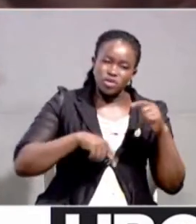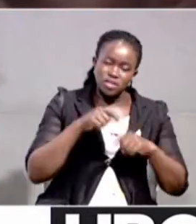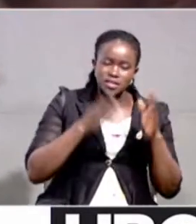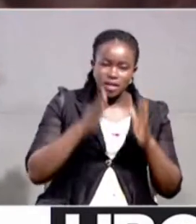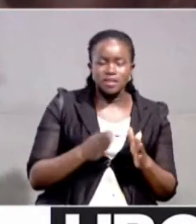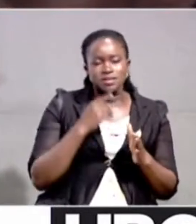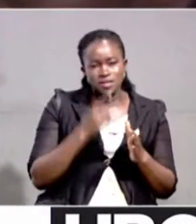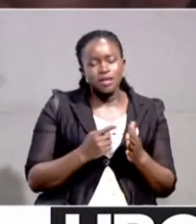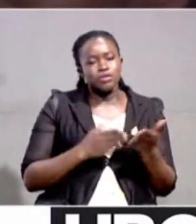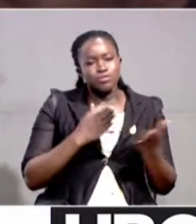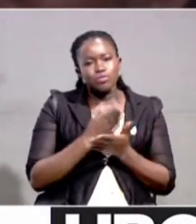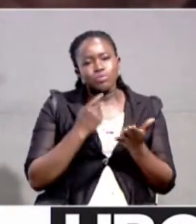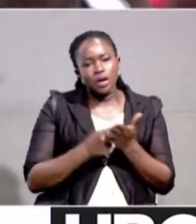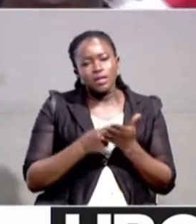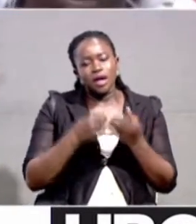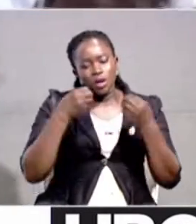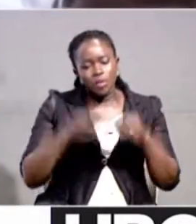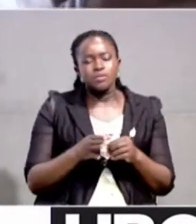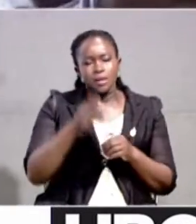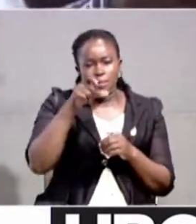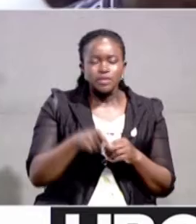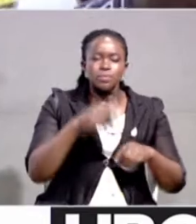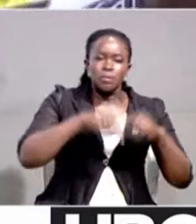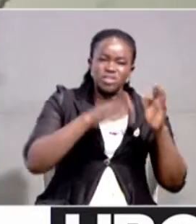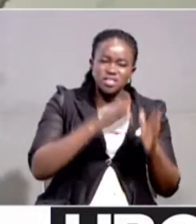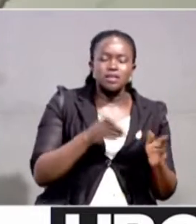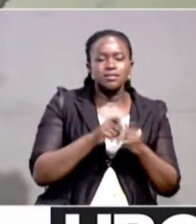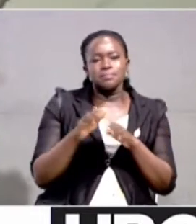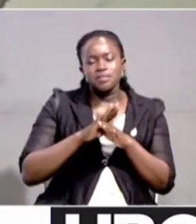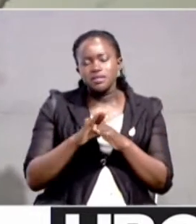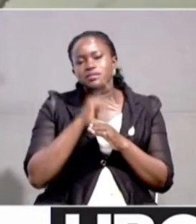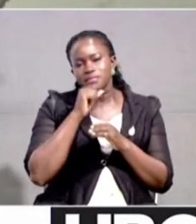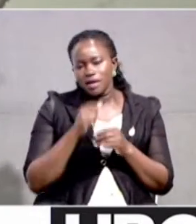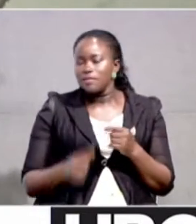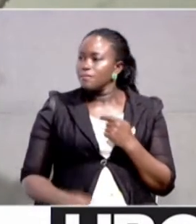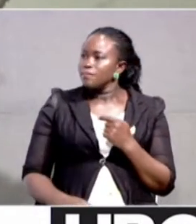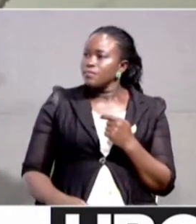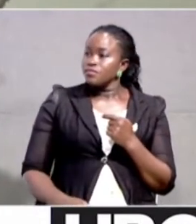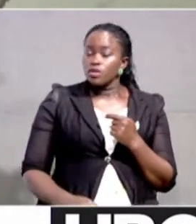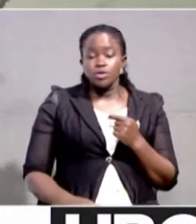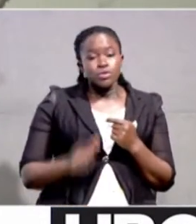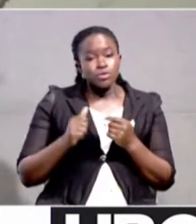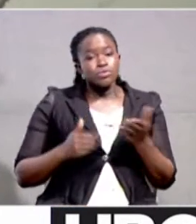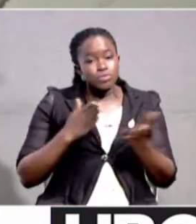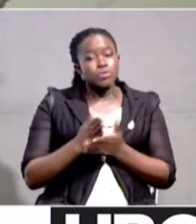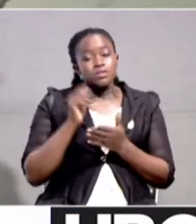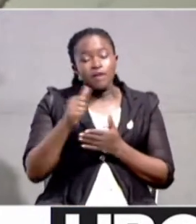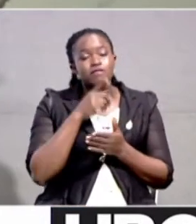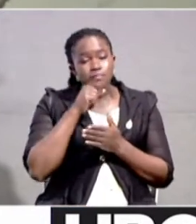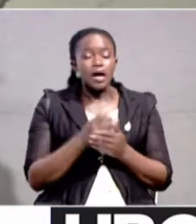The grieved politicians say the country has lost a devoted patriot, politician, and businessman.